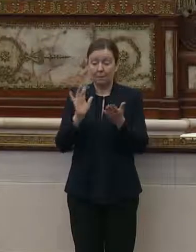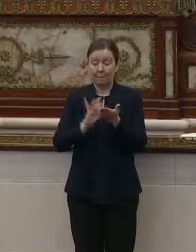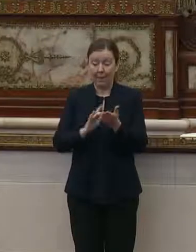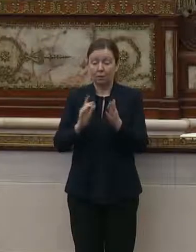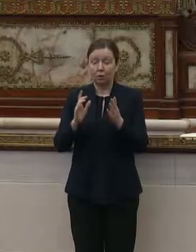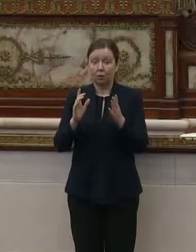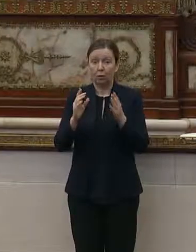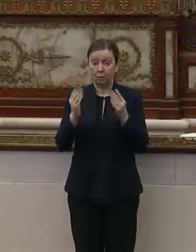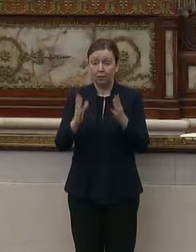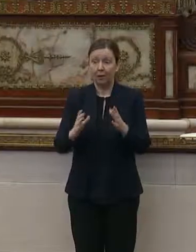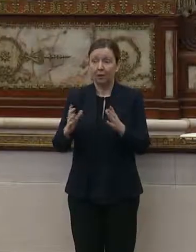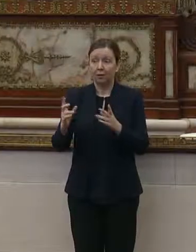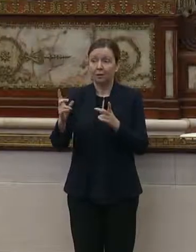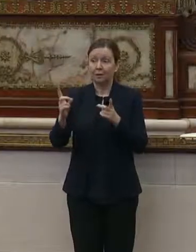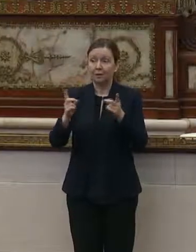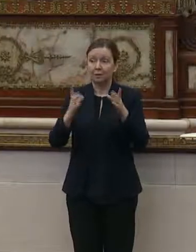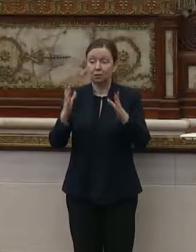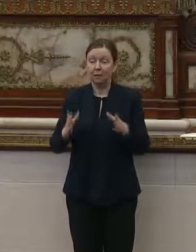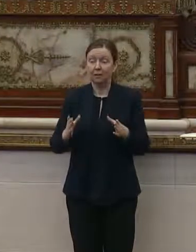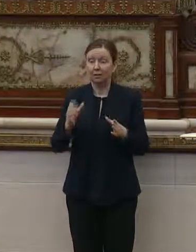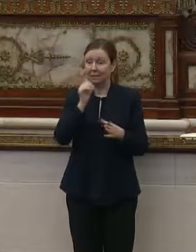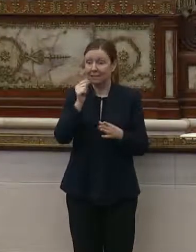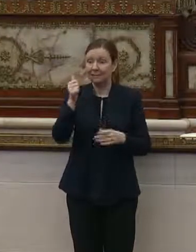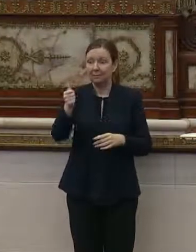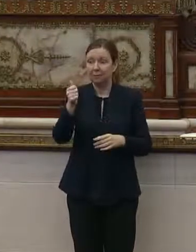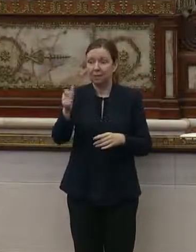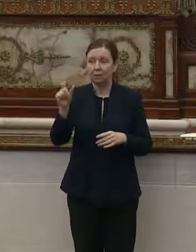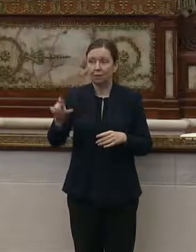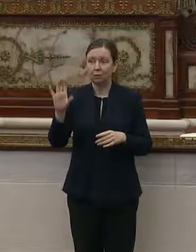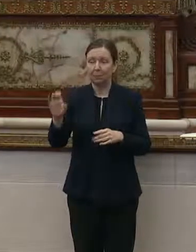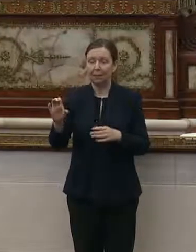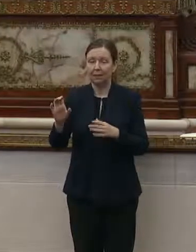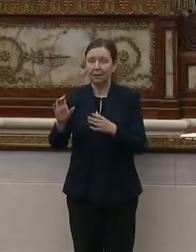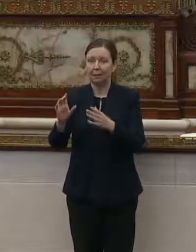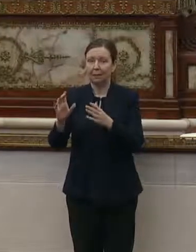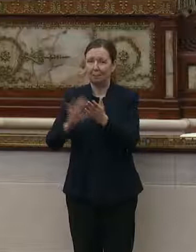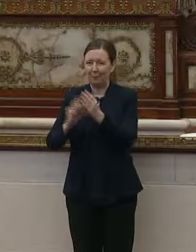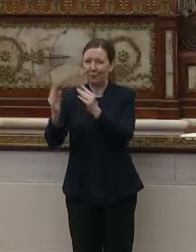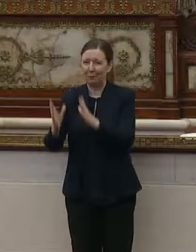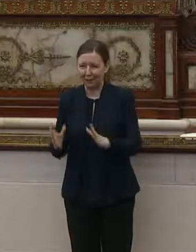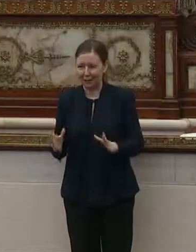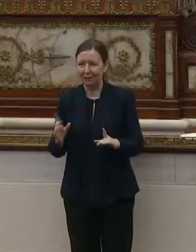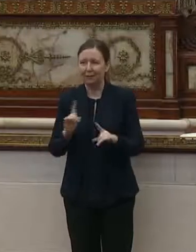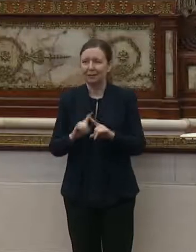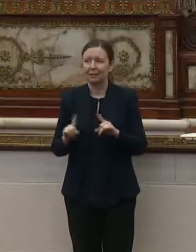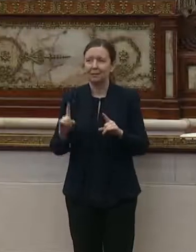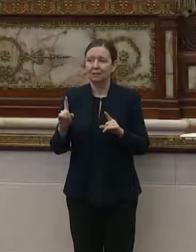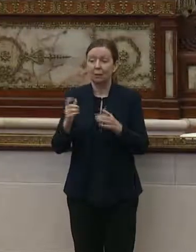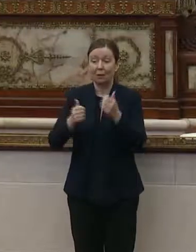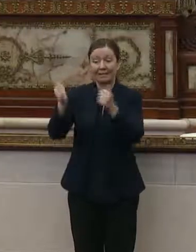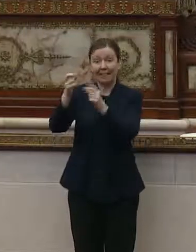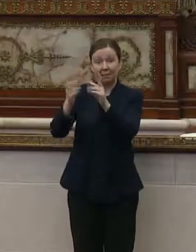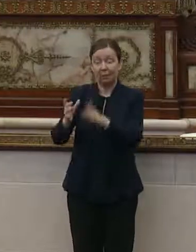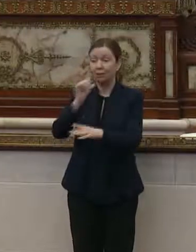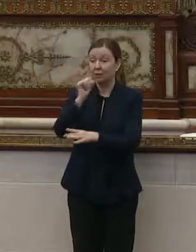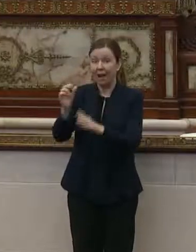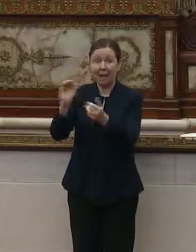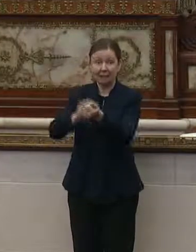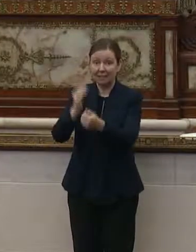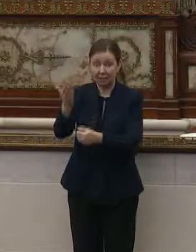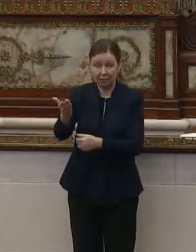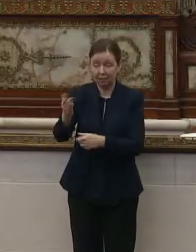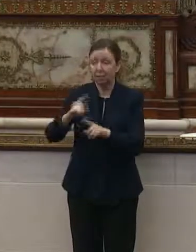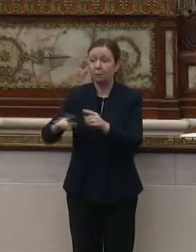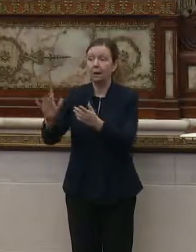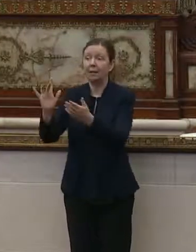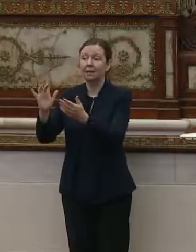of the organization doesn't himself or herself need to be a medical provider. So you may have one where there's an executive director who is not a physician, for example, but